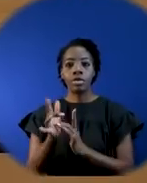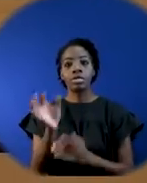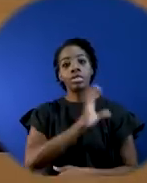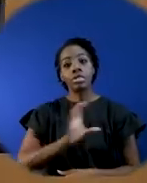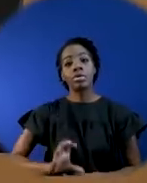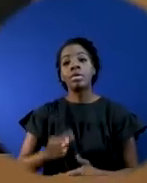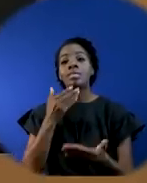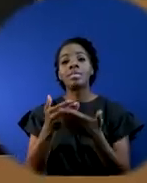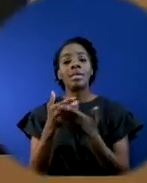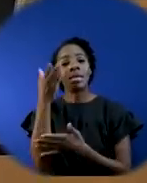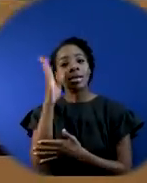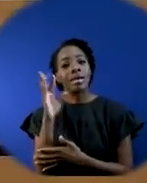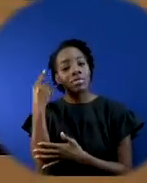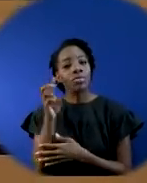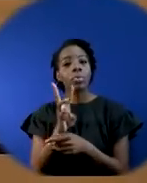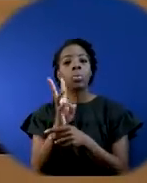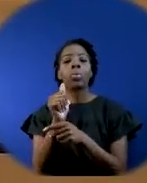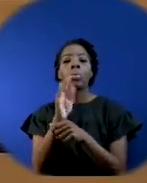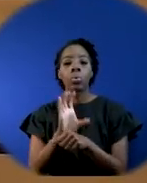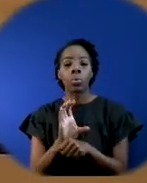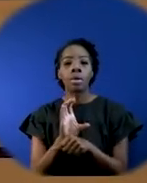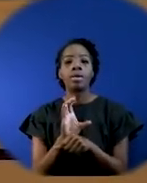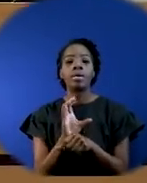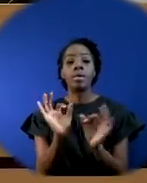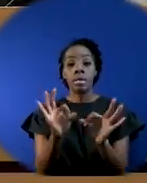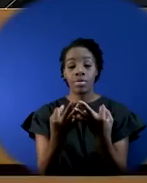Wheeler Wherever family. Would you please, my sisters, my brothers?